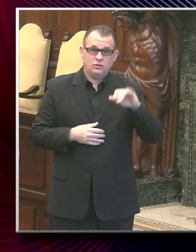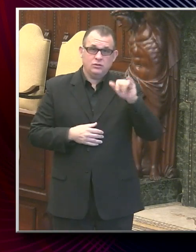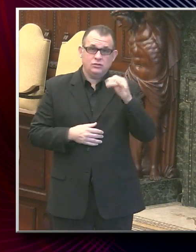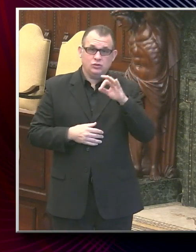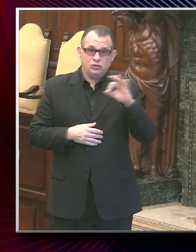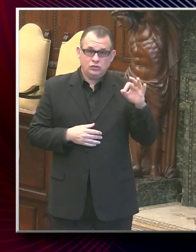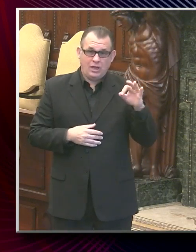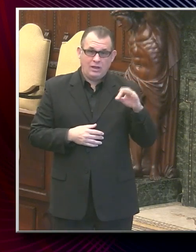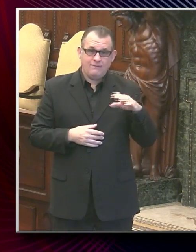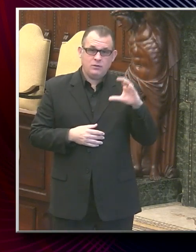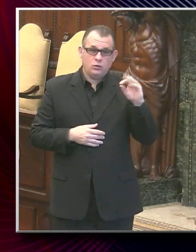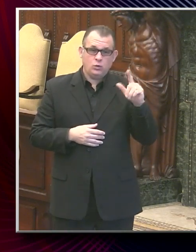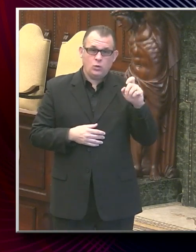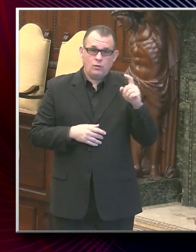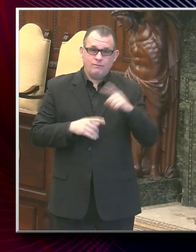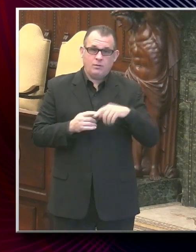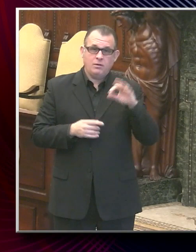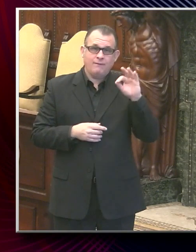Fox 29.